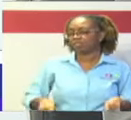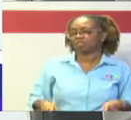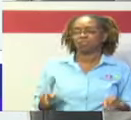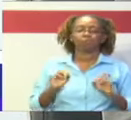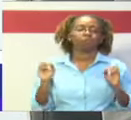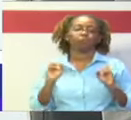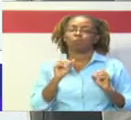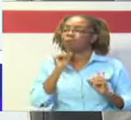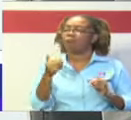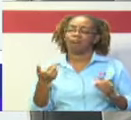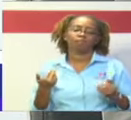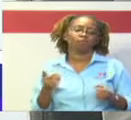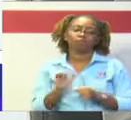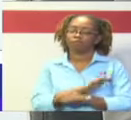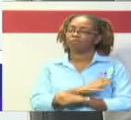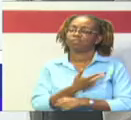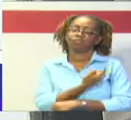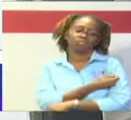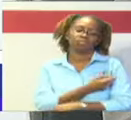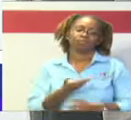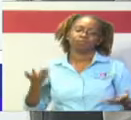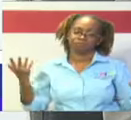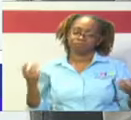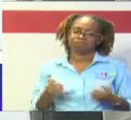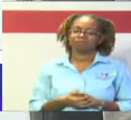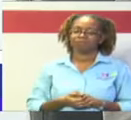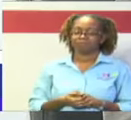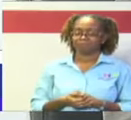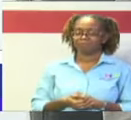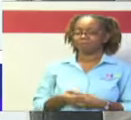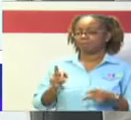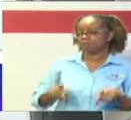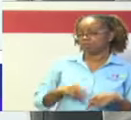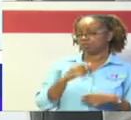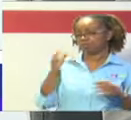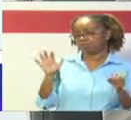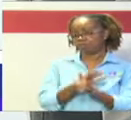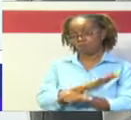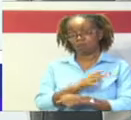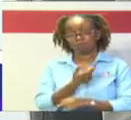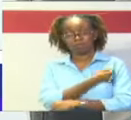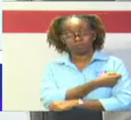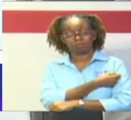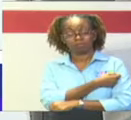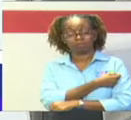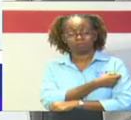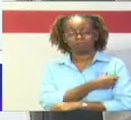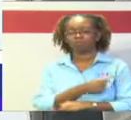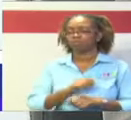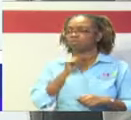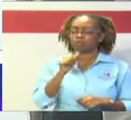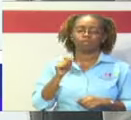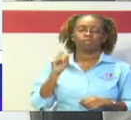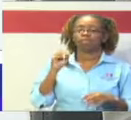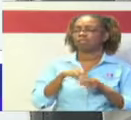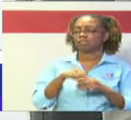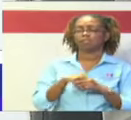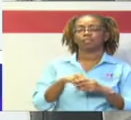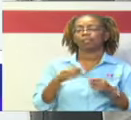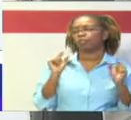fully vaccinated. And those who are fully vaccinated don't constitute any large percentage, very